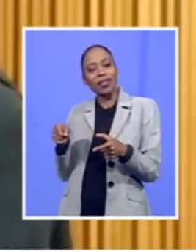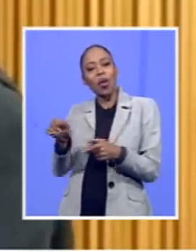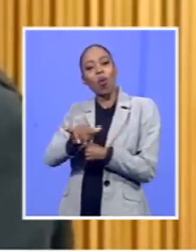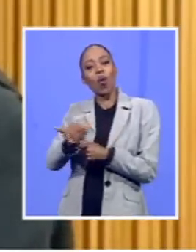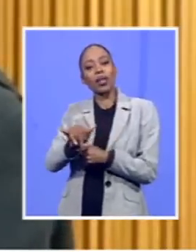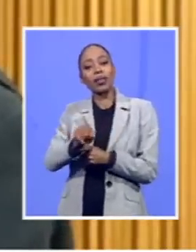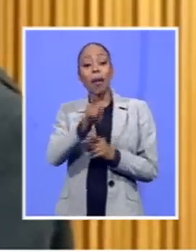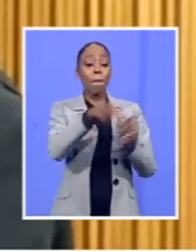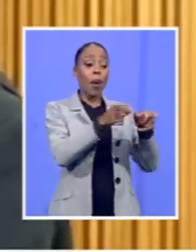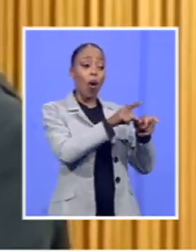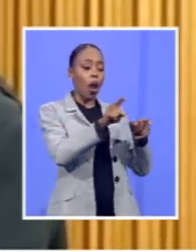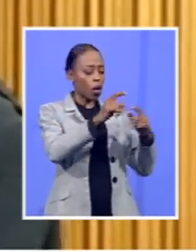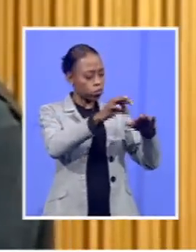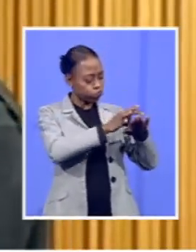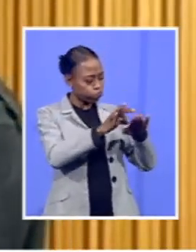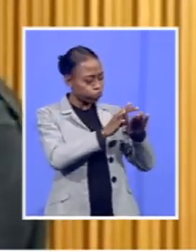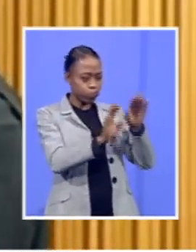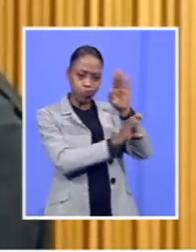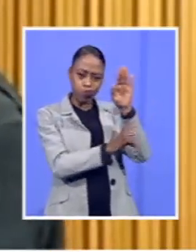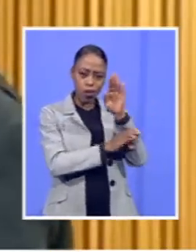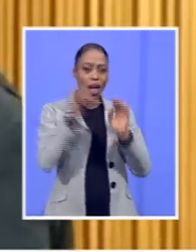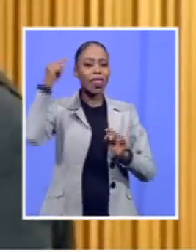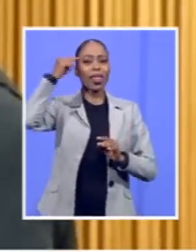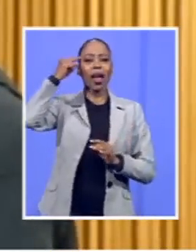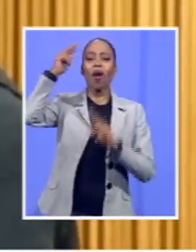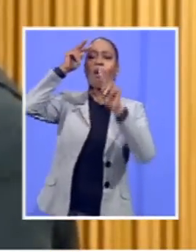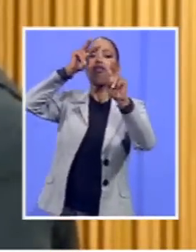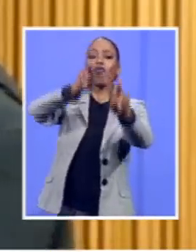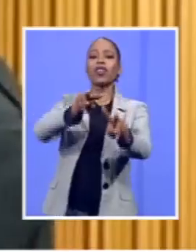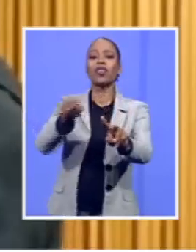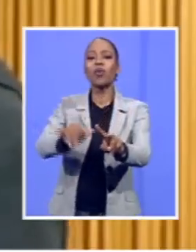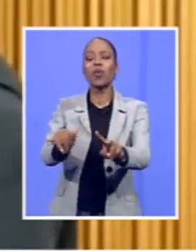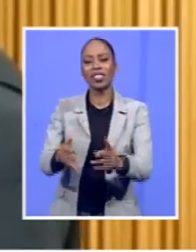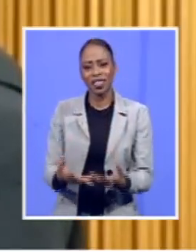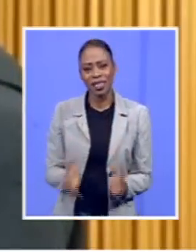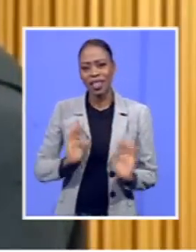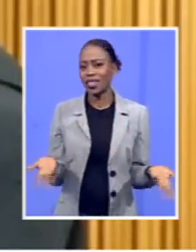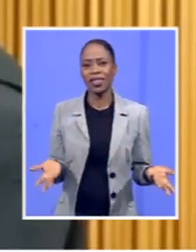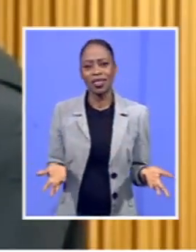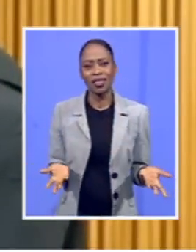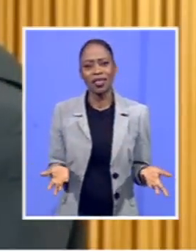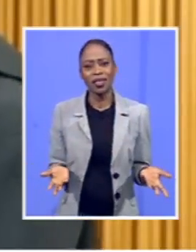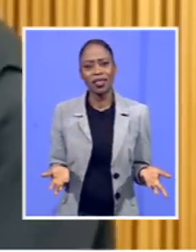framers of the Constitution had in mind when they wrote 194(3)(a)? Full stop.